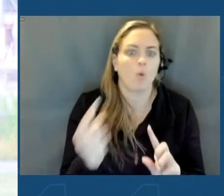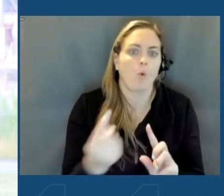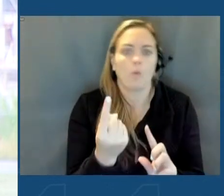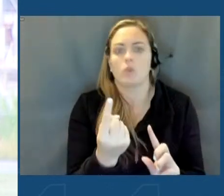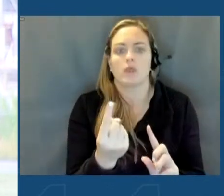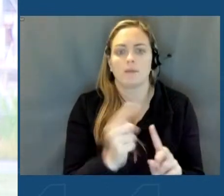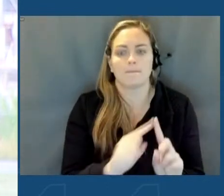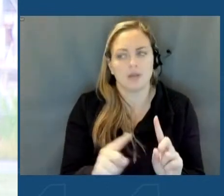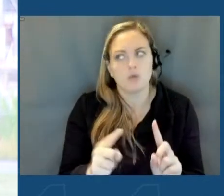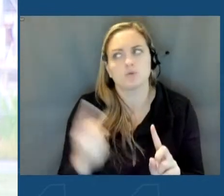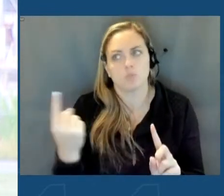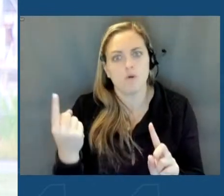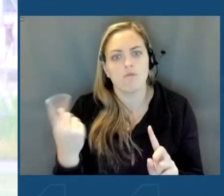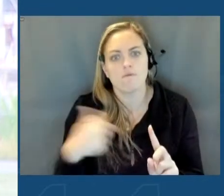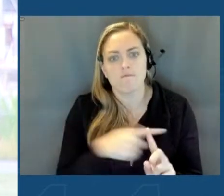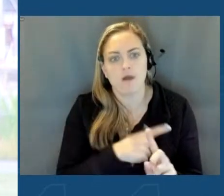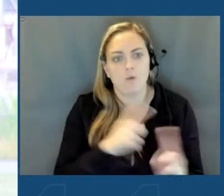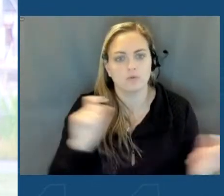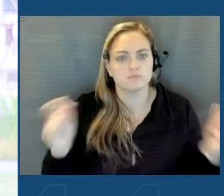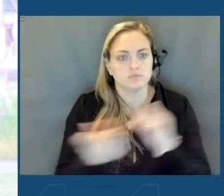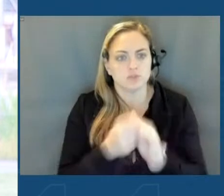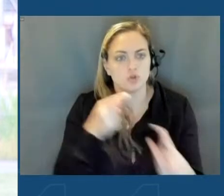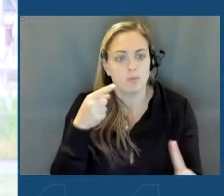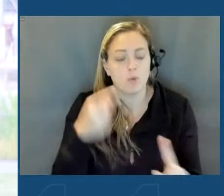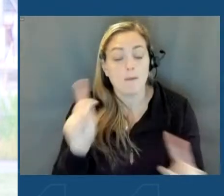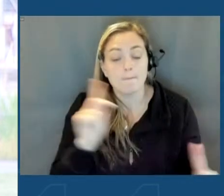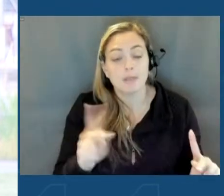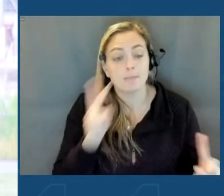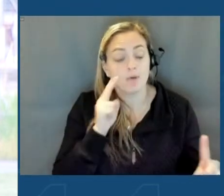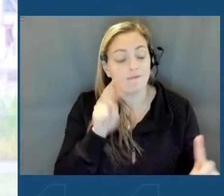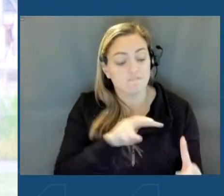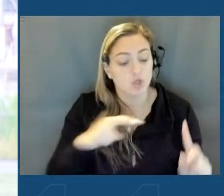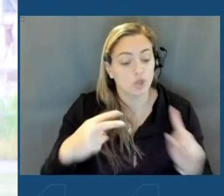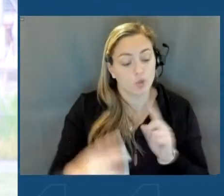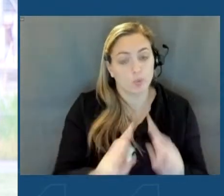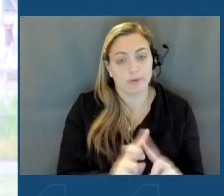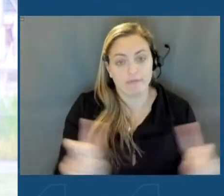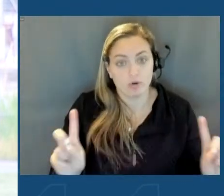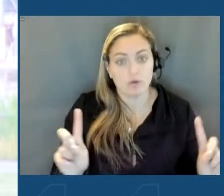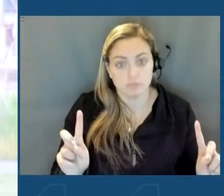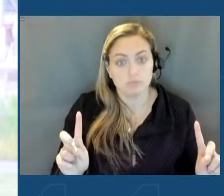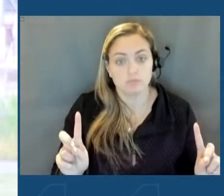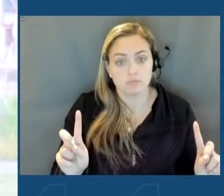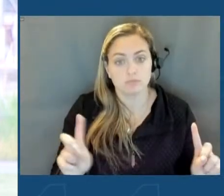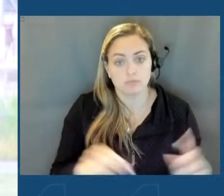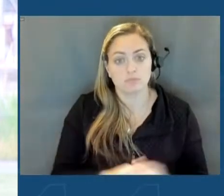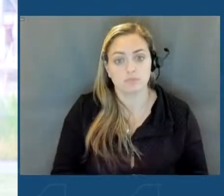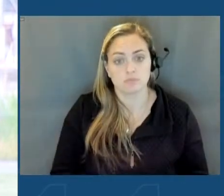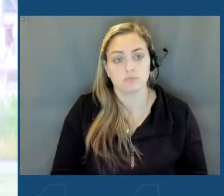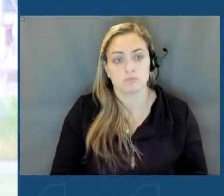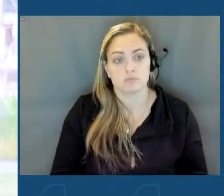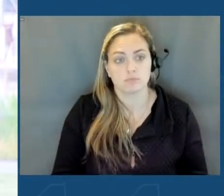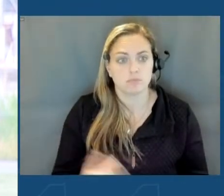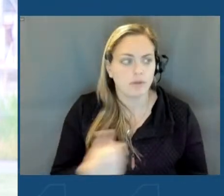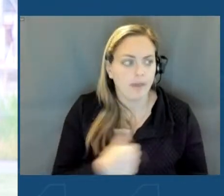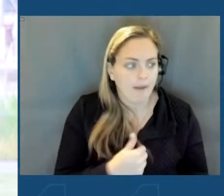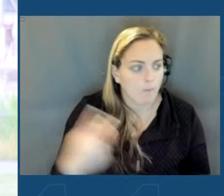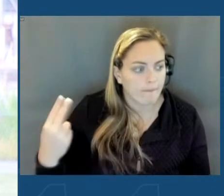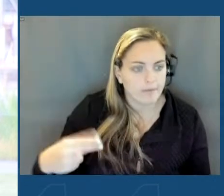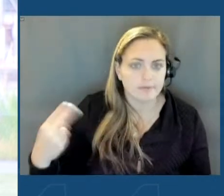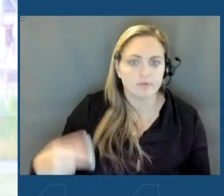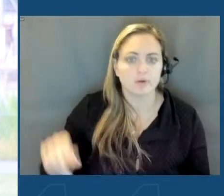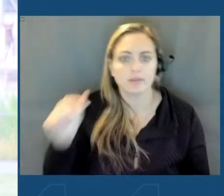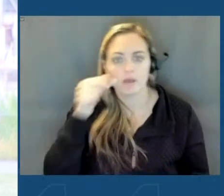Buffalo. Why? Because people viewed the city differently. Our history, as the governor